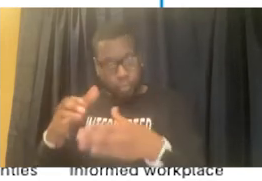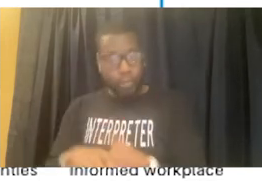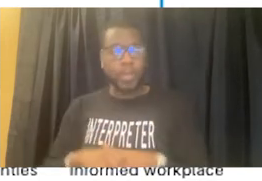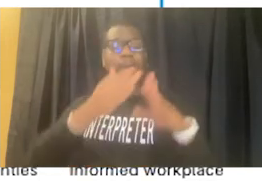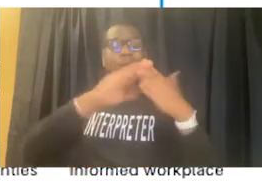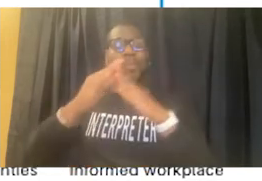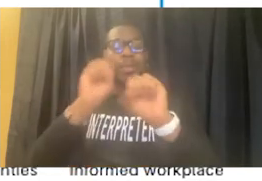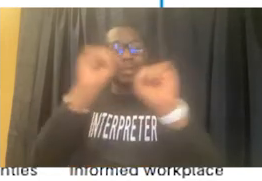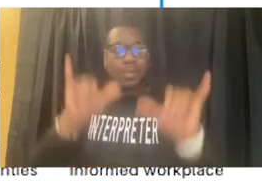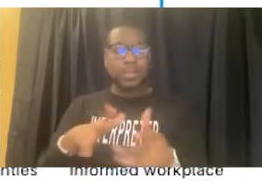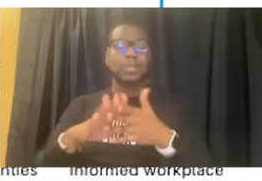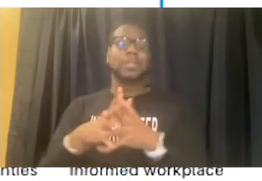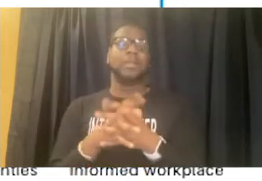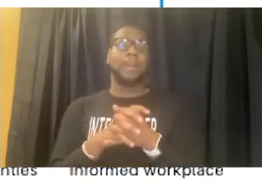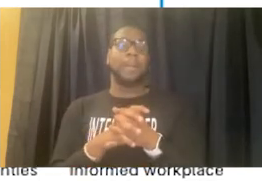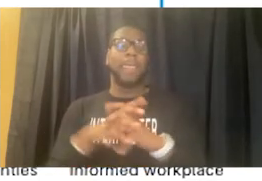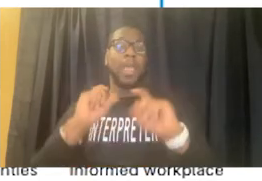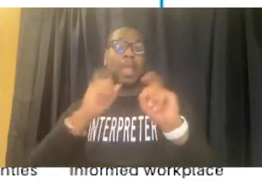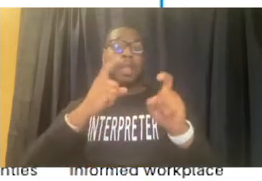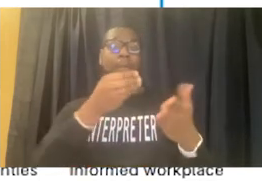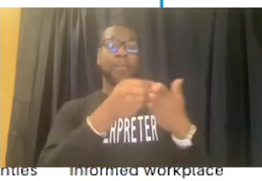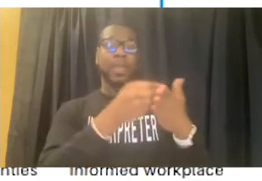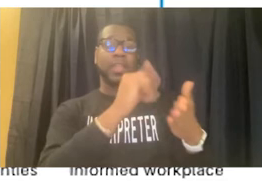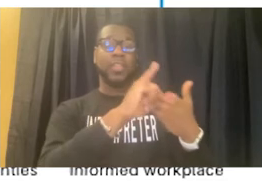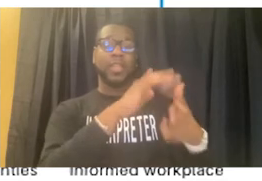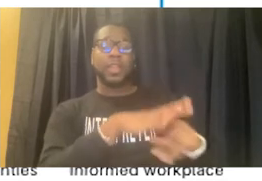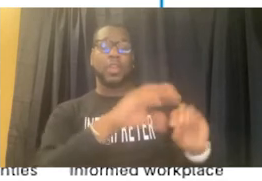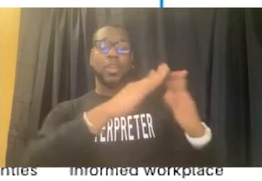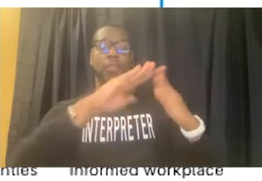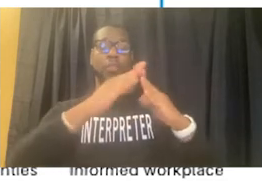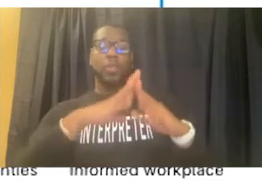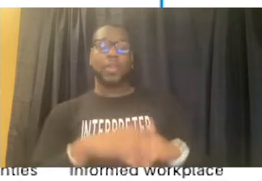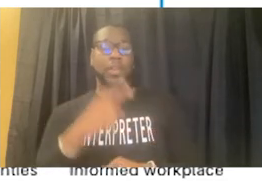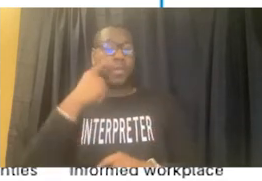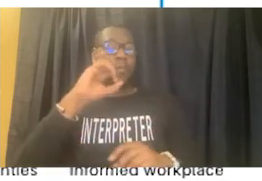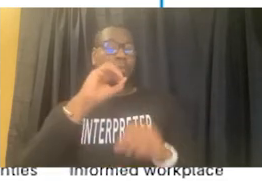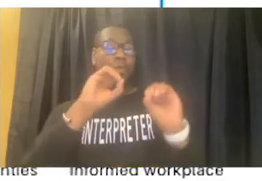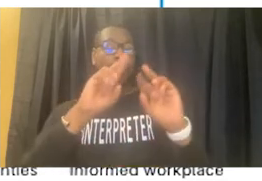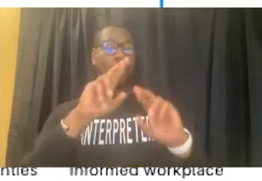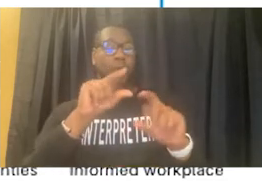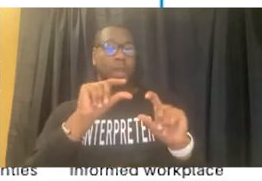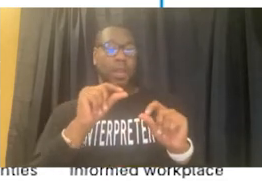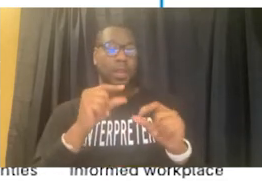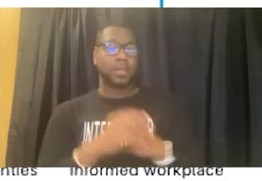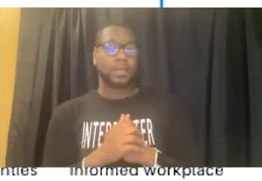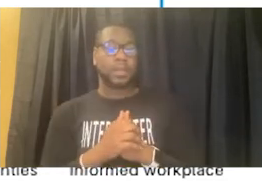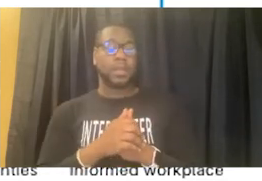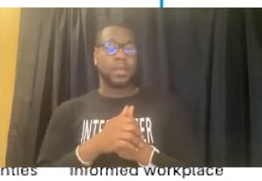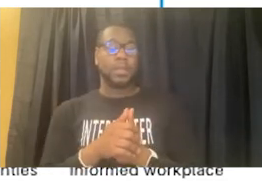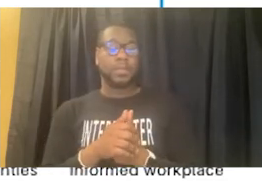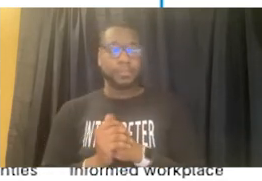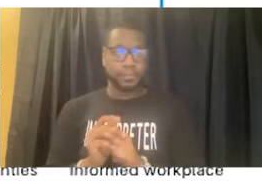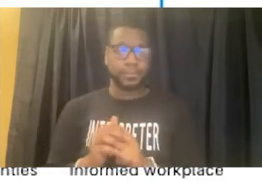systems, reinvesting back into BIPOC and LGBTQ specific communities. Schools are often the first points of entry for survivors of